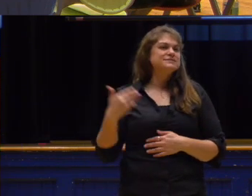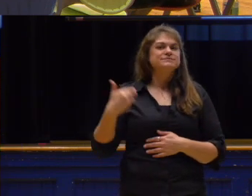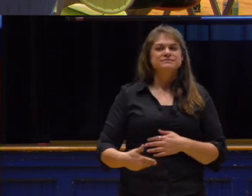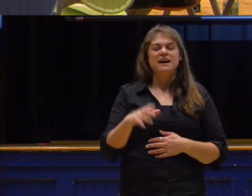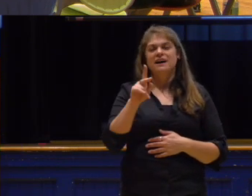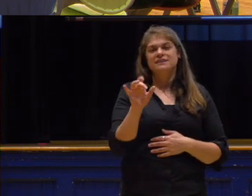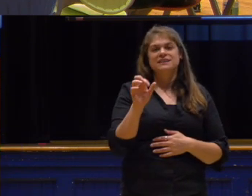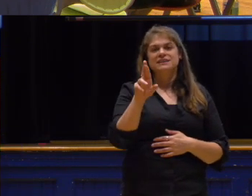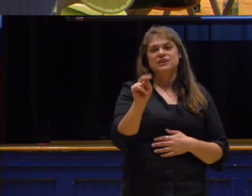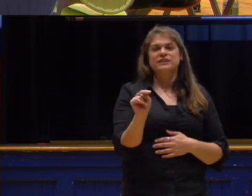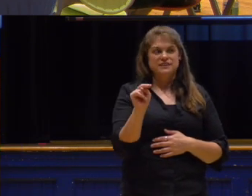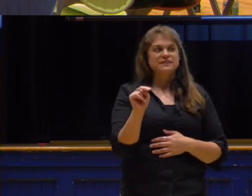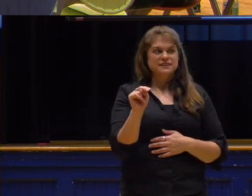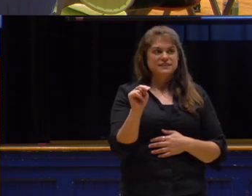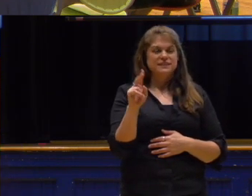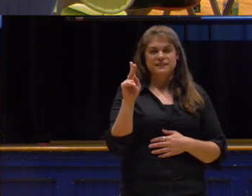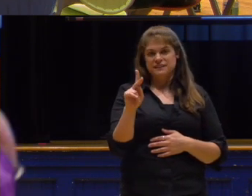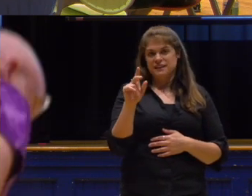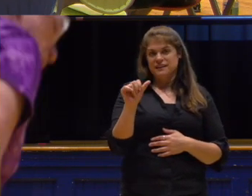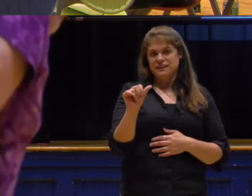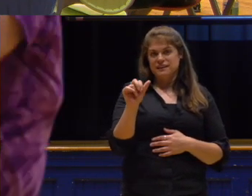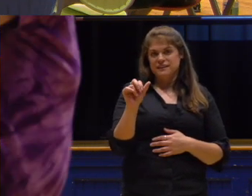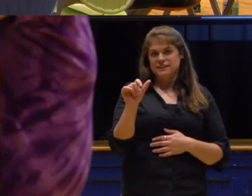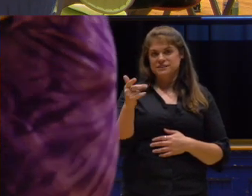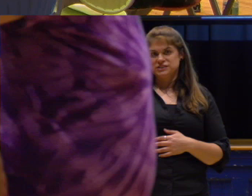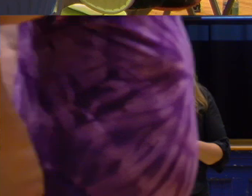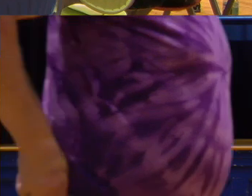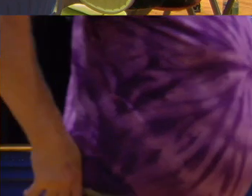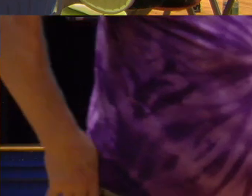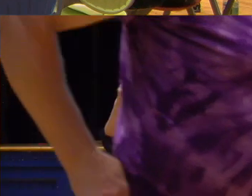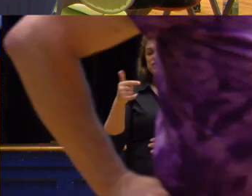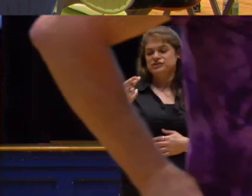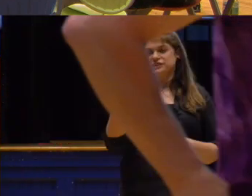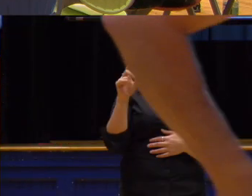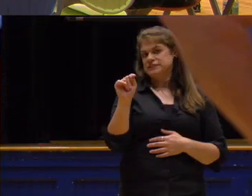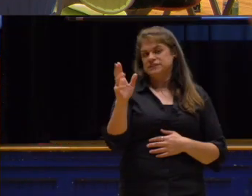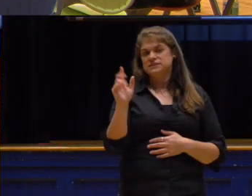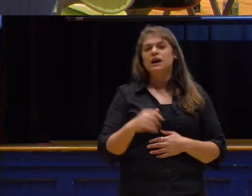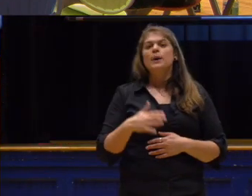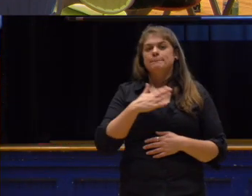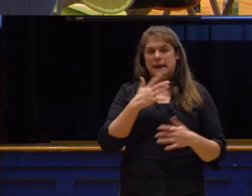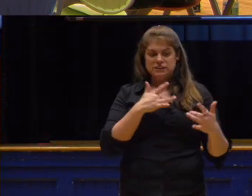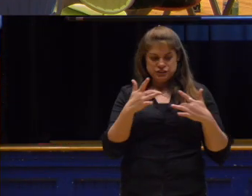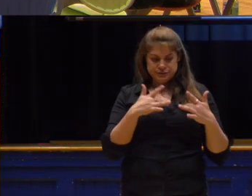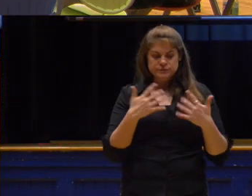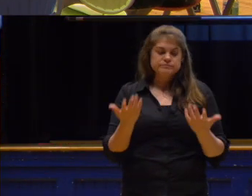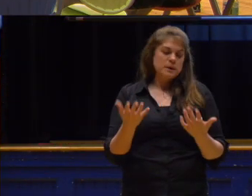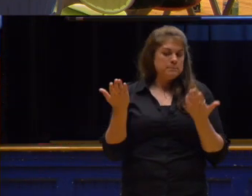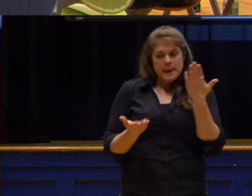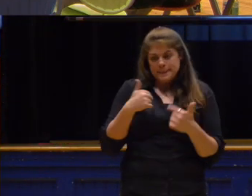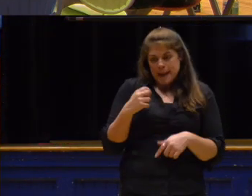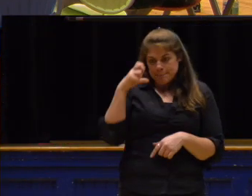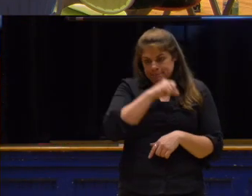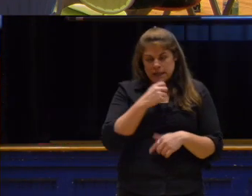Hi, my name is Karen Knight. Last name is Knight. My concern,